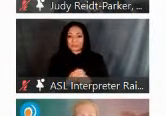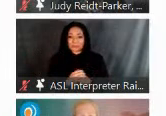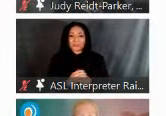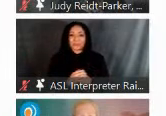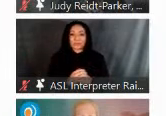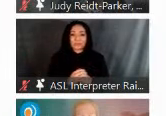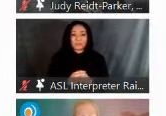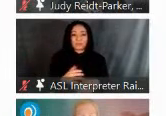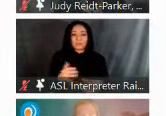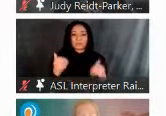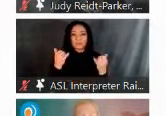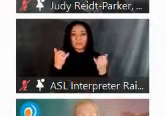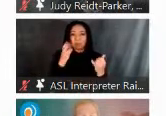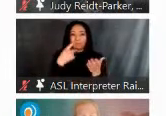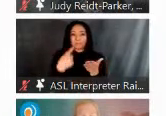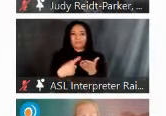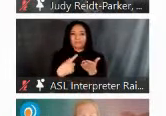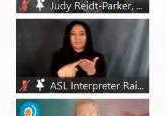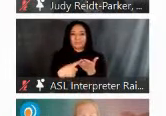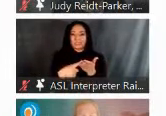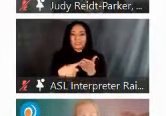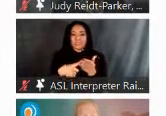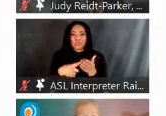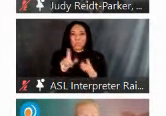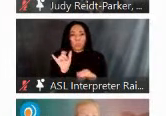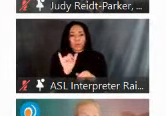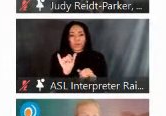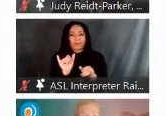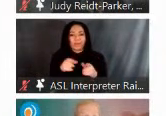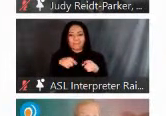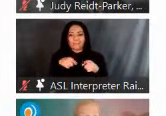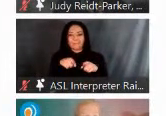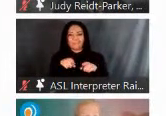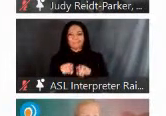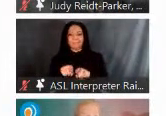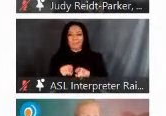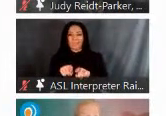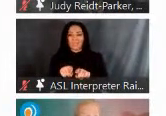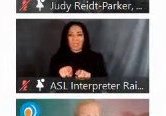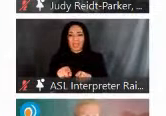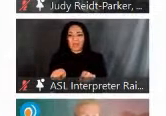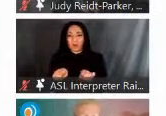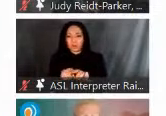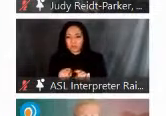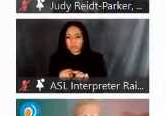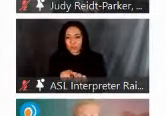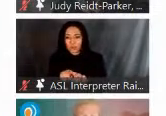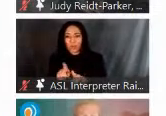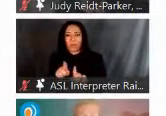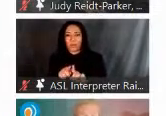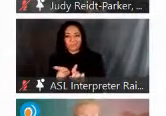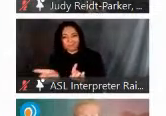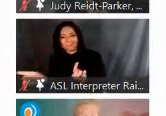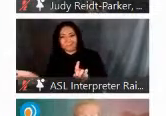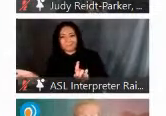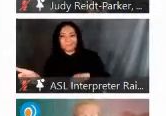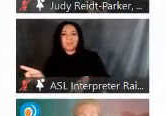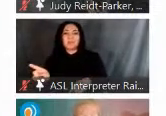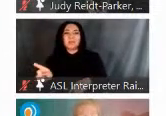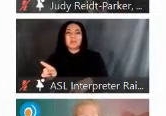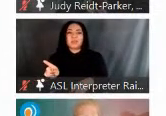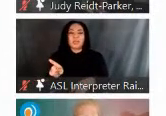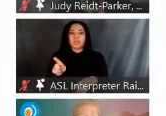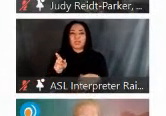going to be highlighting places where the standards are in alignment with each other and where they're not. And we hope that you'll be thinking about where there's room to move towards